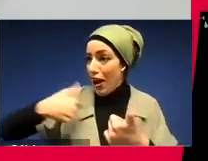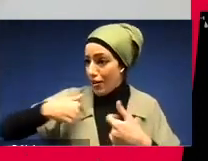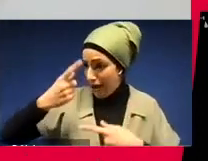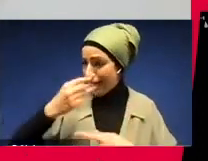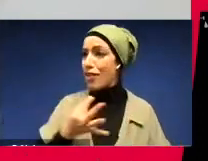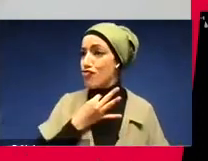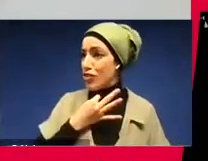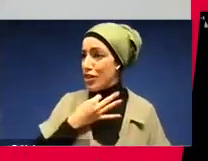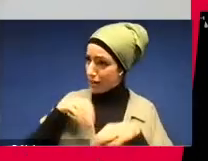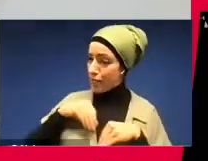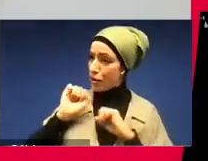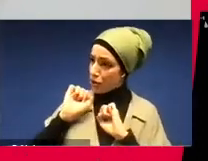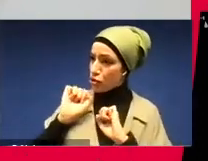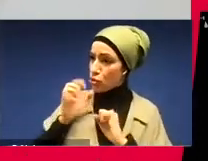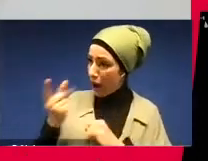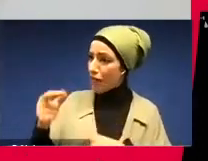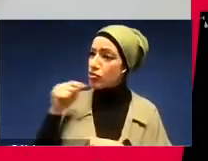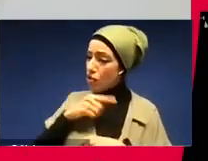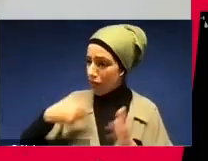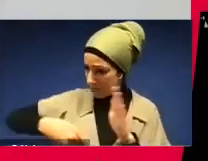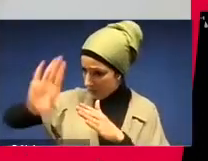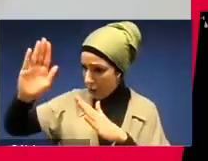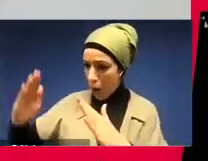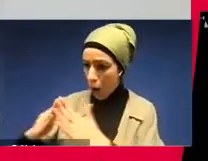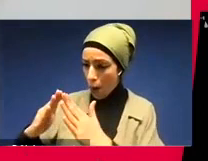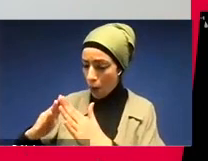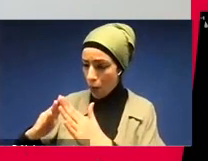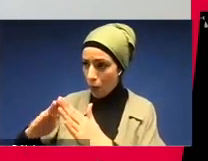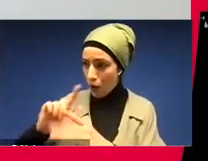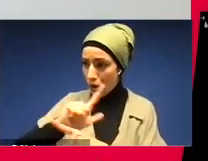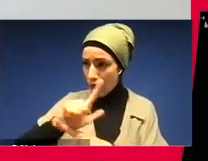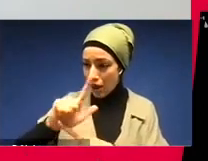it. But you have a son. Go home. And I remember feeling so guilty,